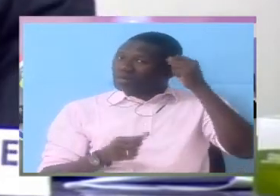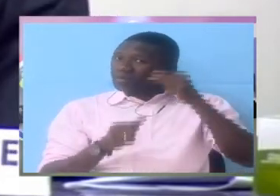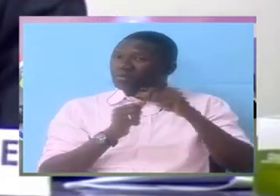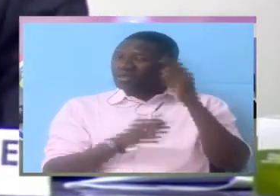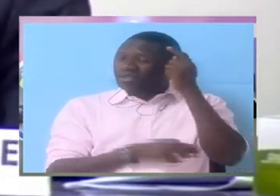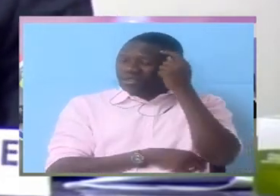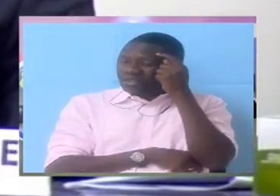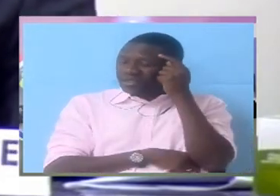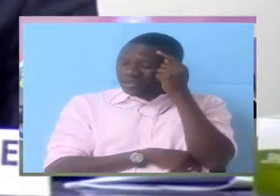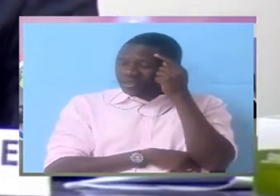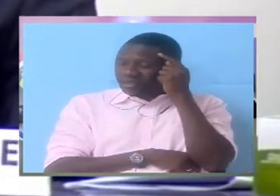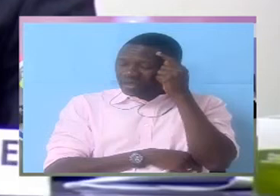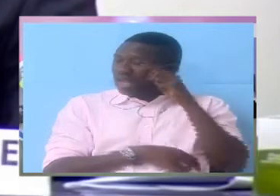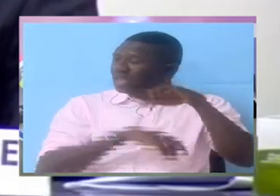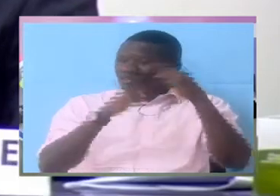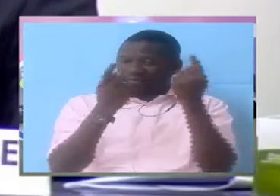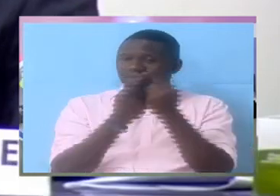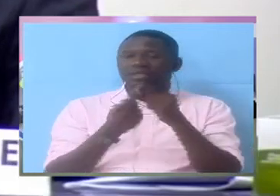everything.